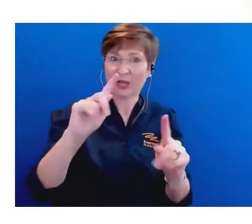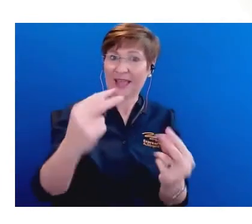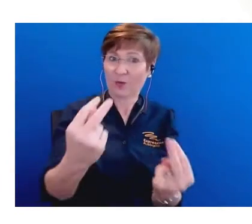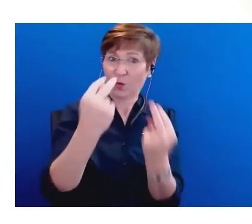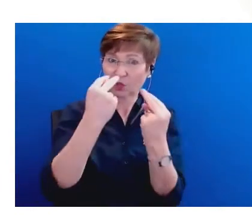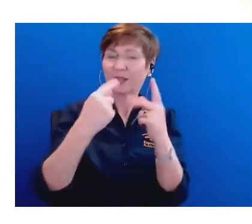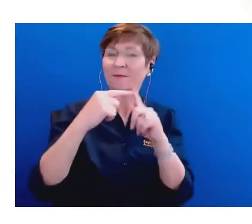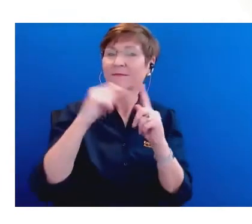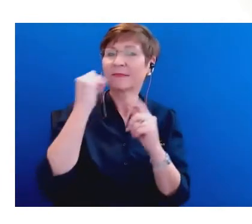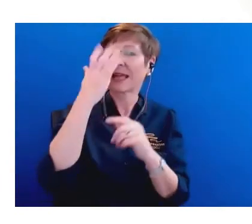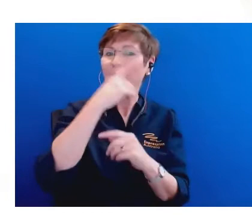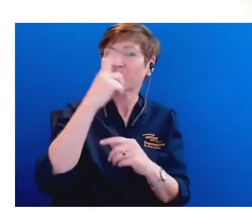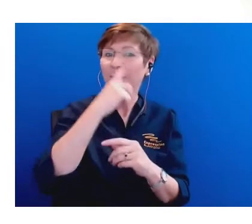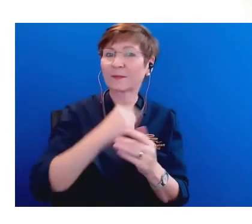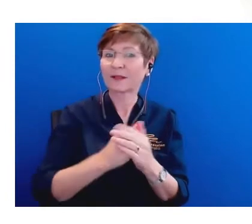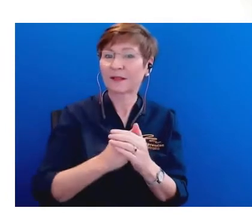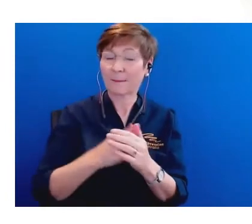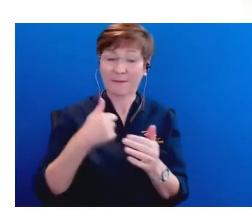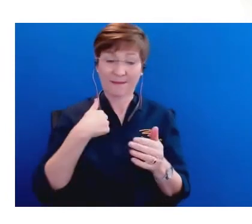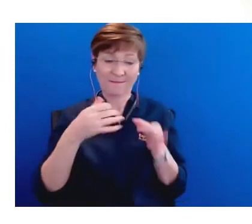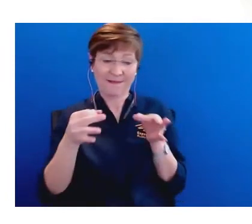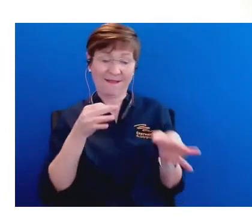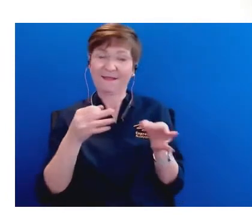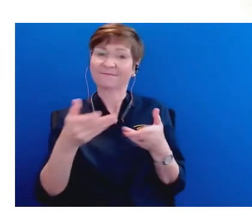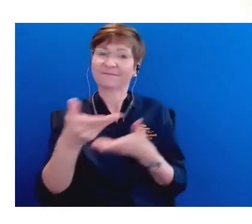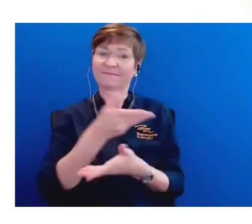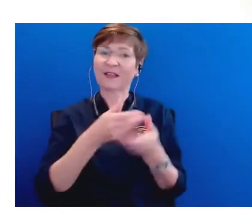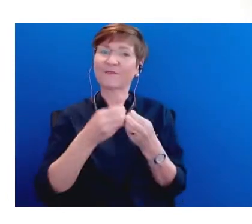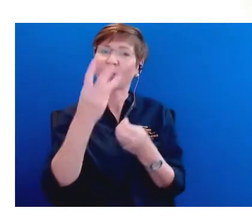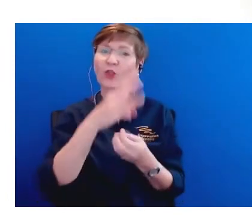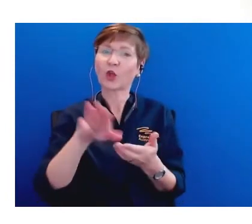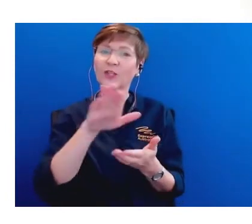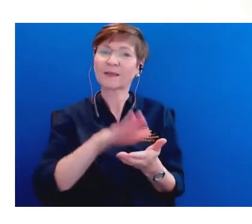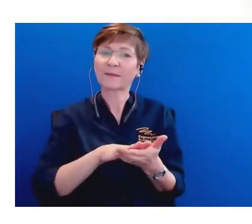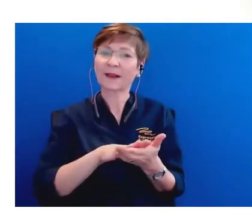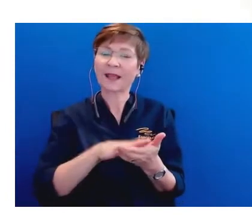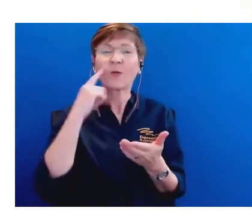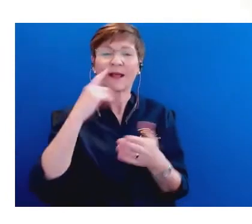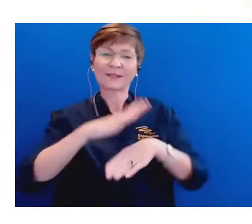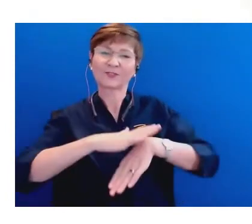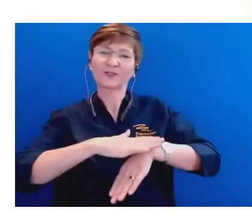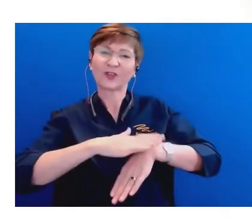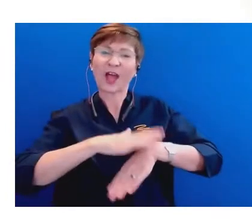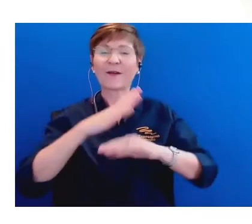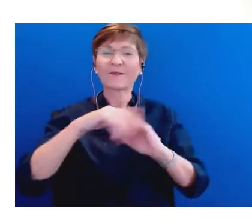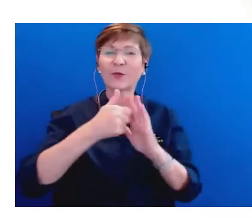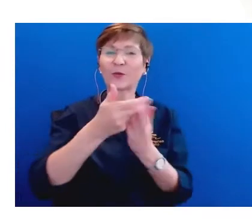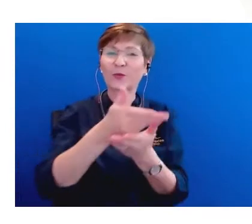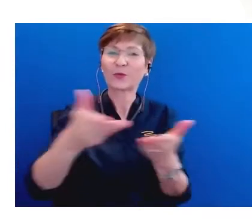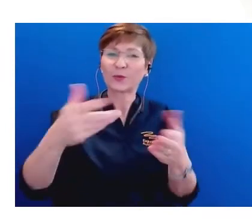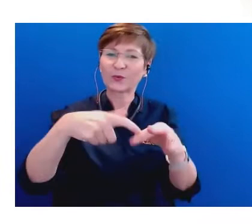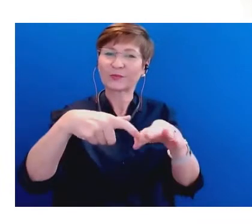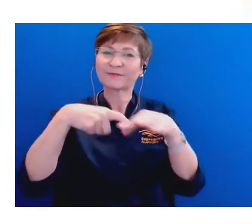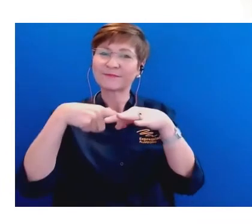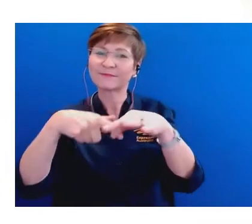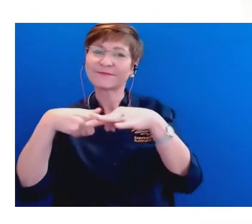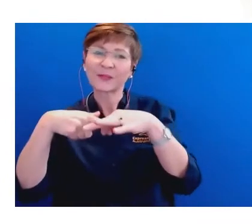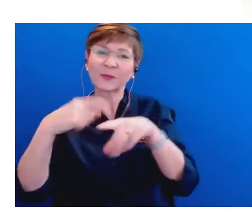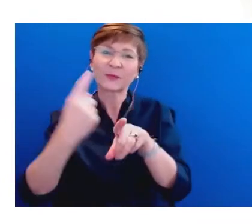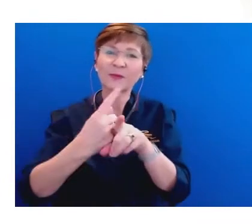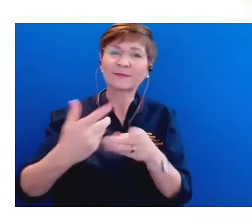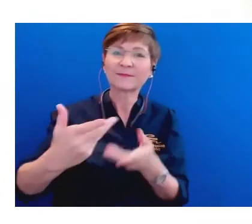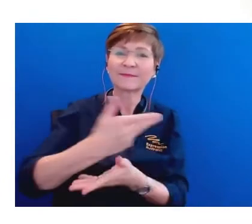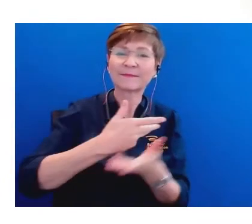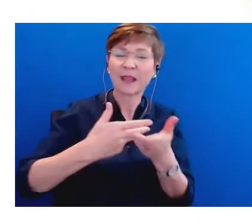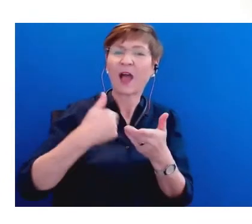30 minutes and then have plenty of time for questions, comments, and so on. And I have a couple of PowerPoint slides, mostly